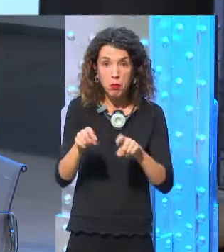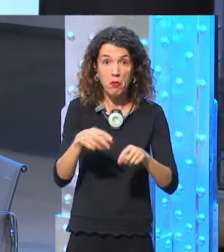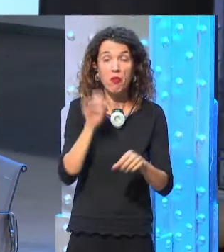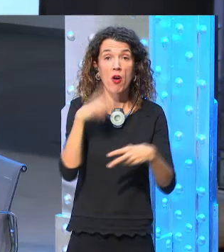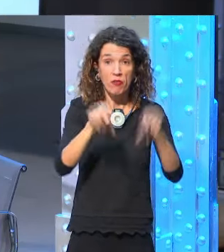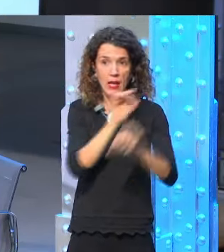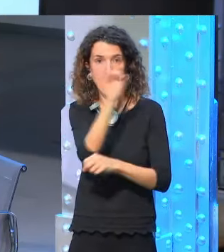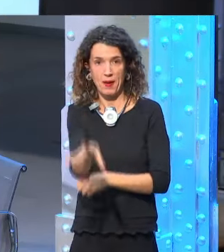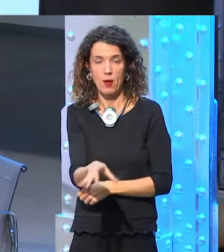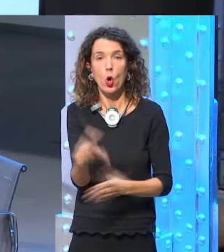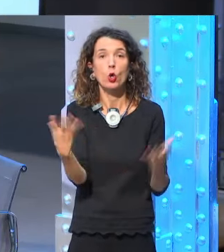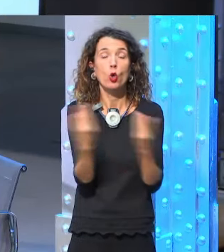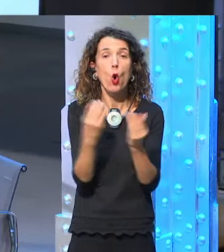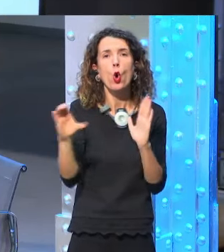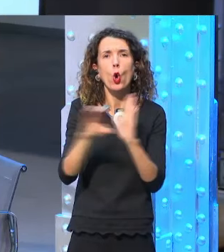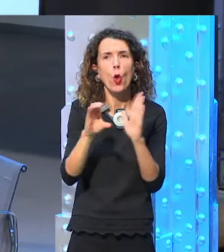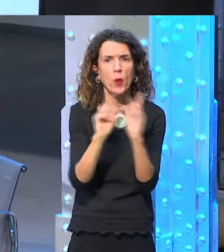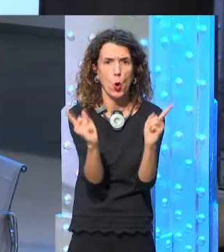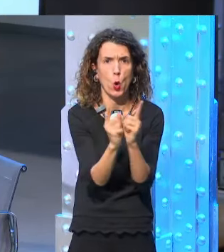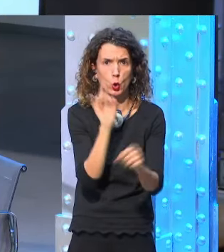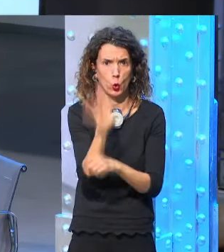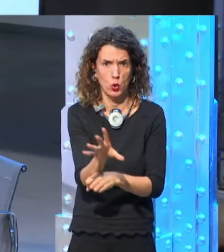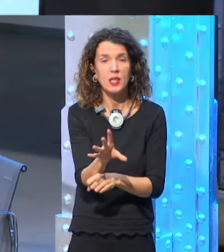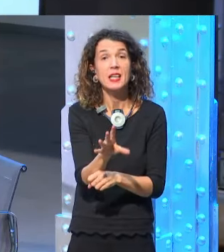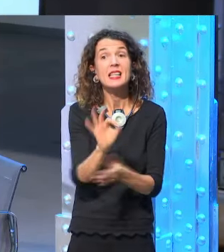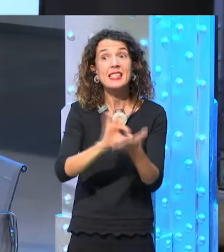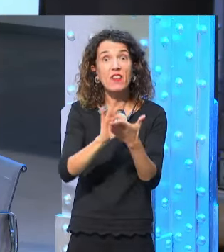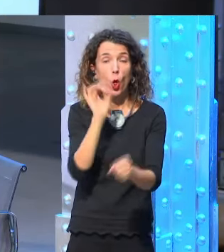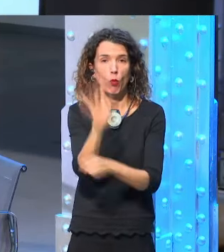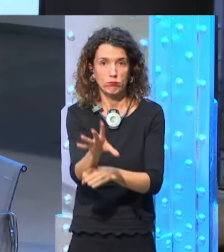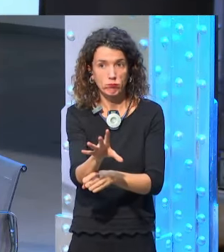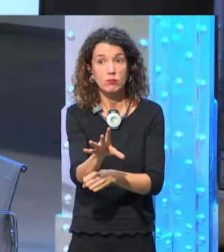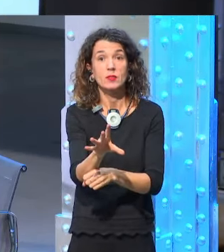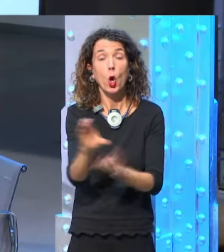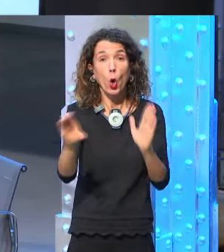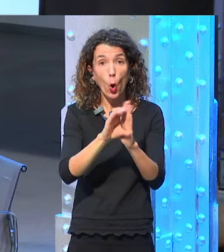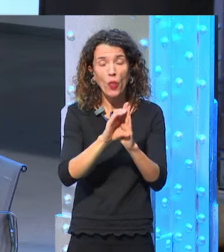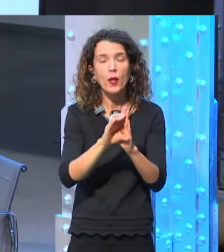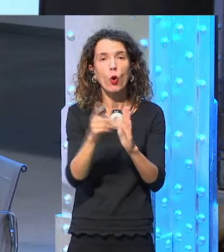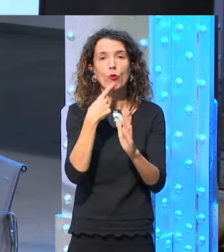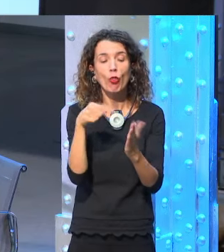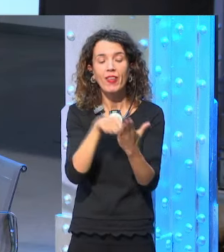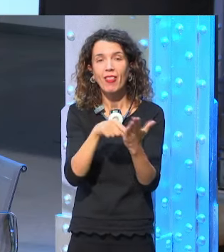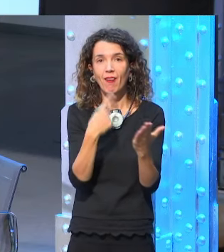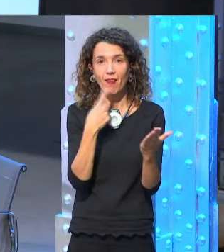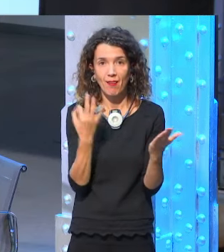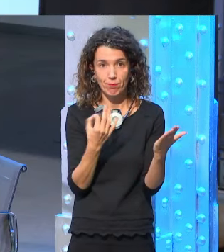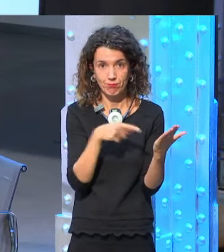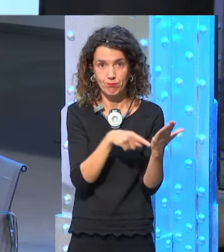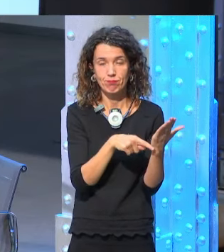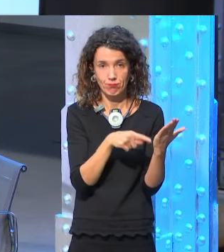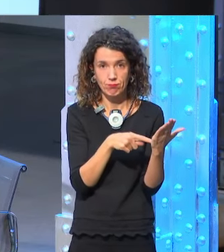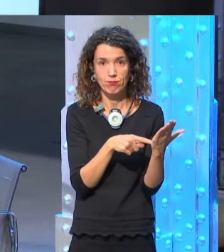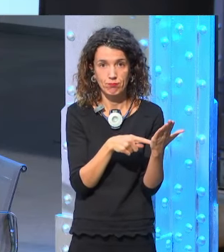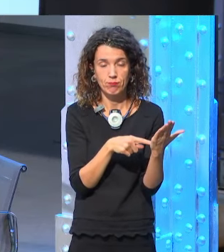small code to a server, and this code tells you where you pushed with the button, how much you